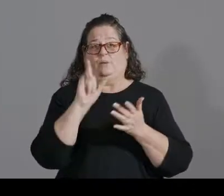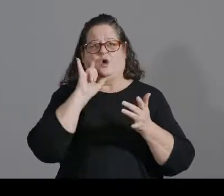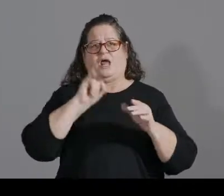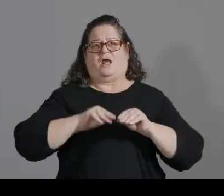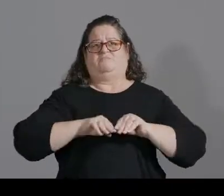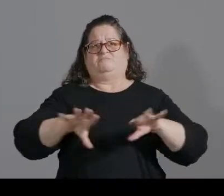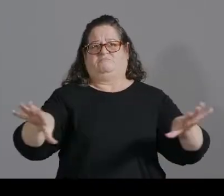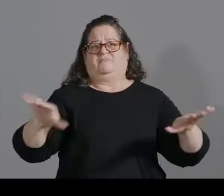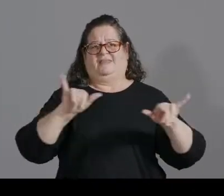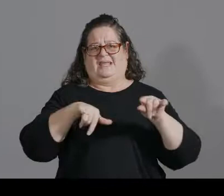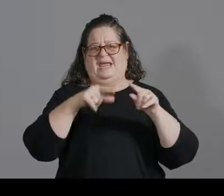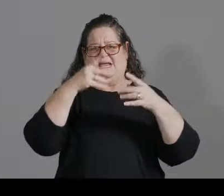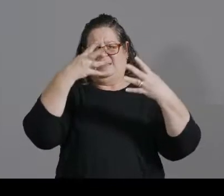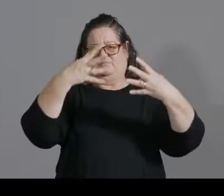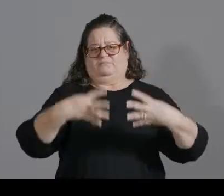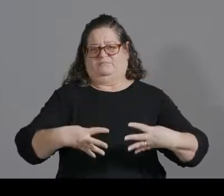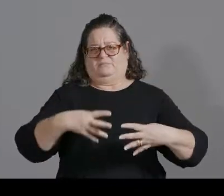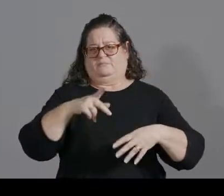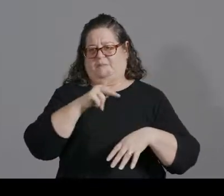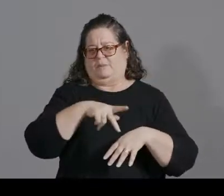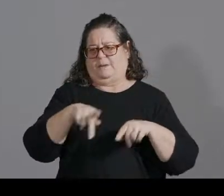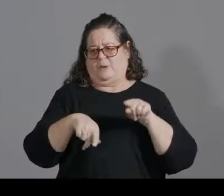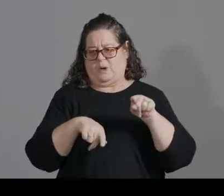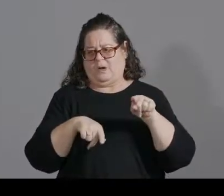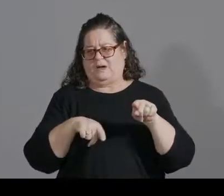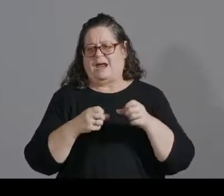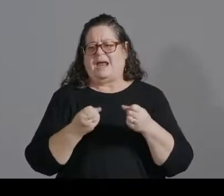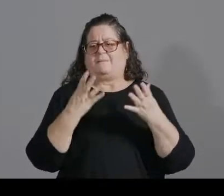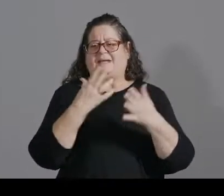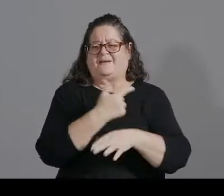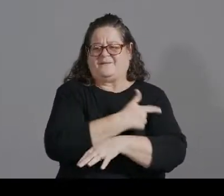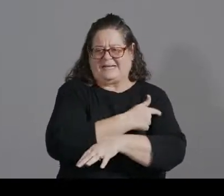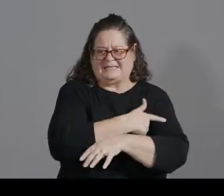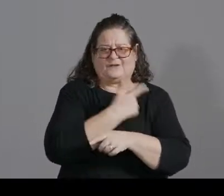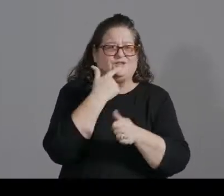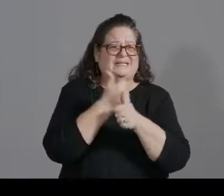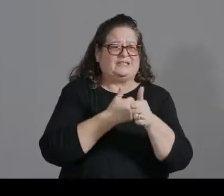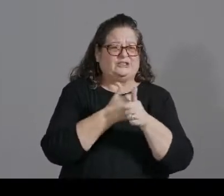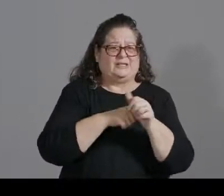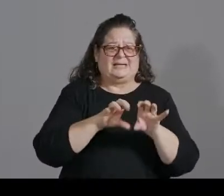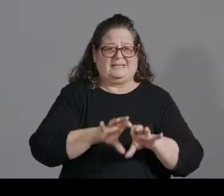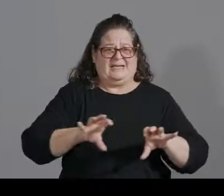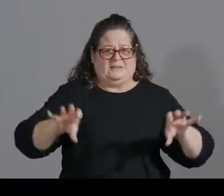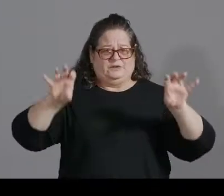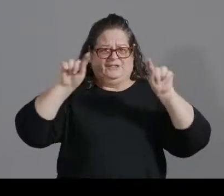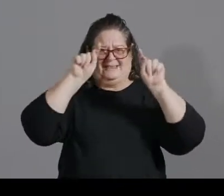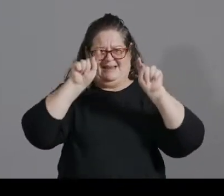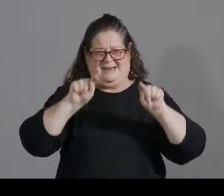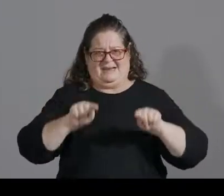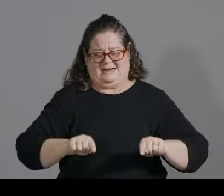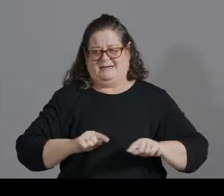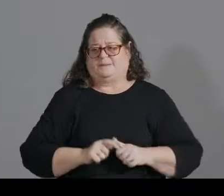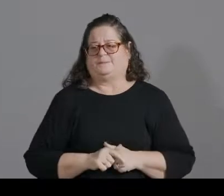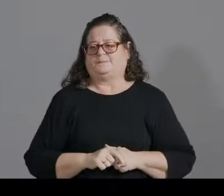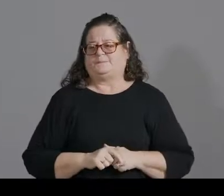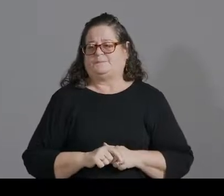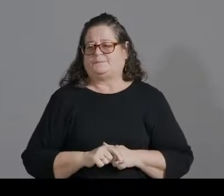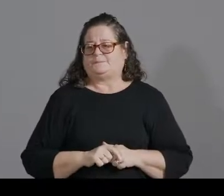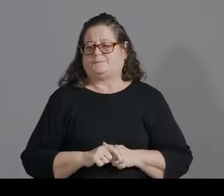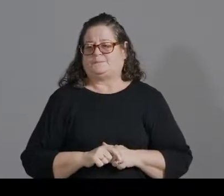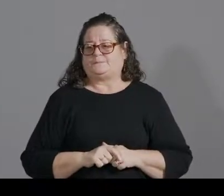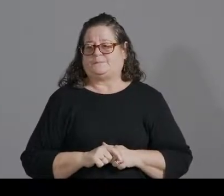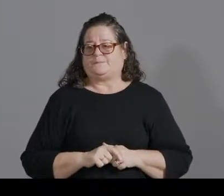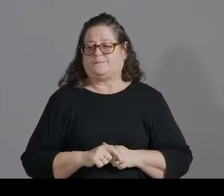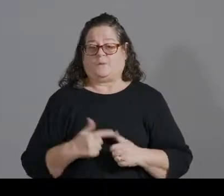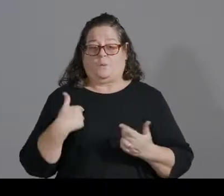that are allocated to each county. It's important to note that the doses that we order yesterday and today are